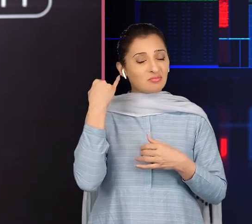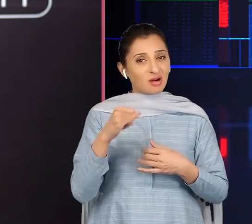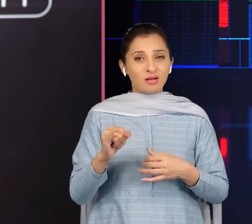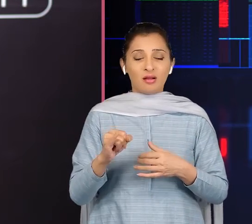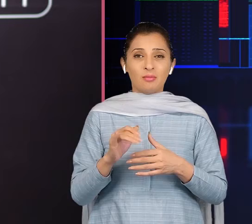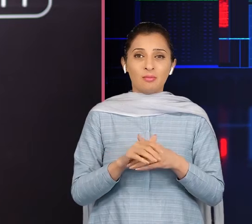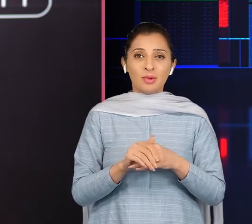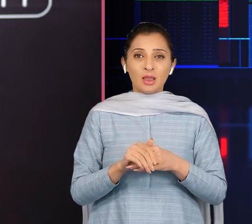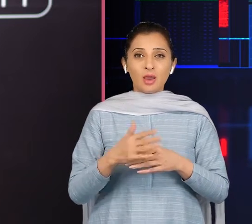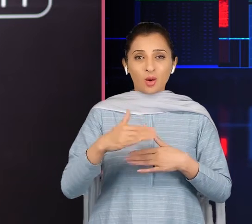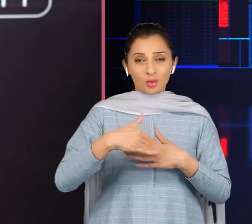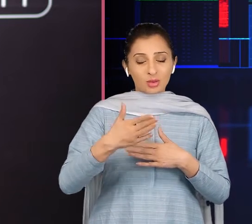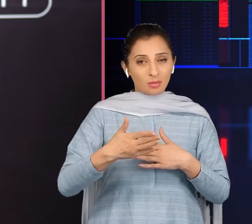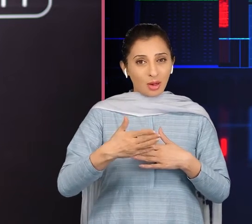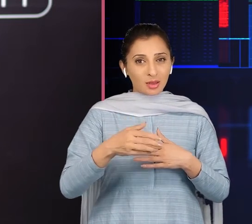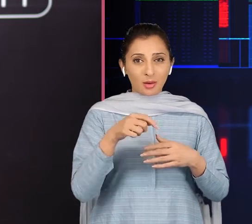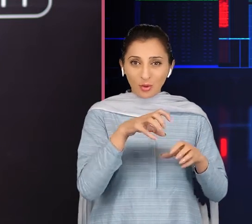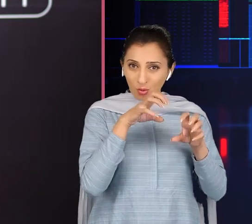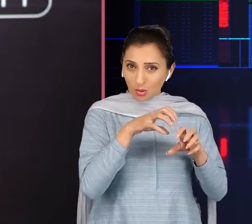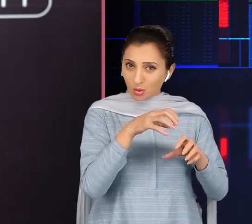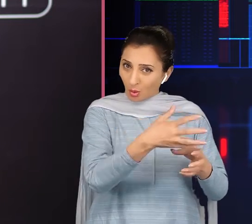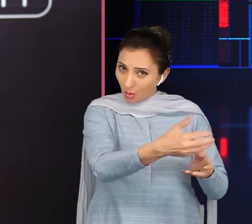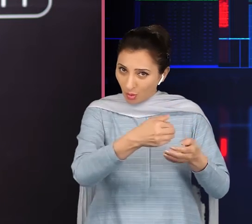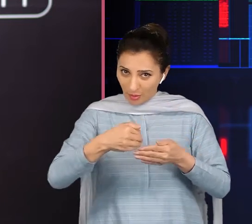And then we brought Mercy to the shelter.